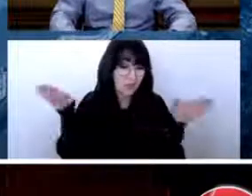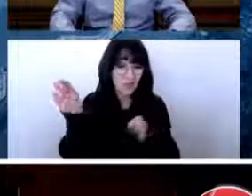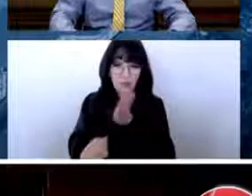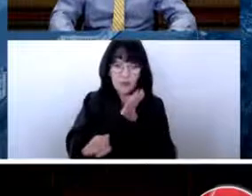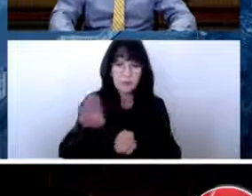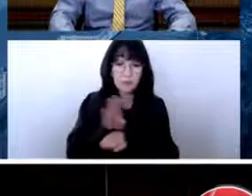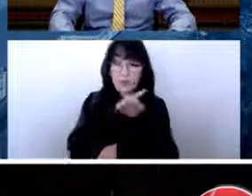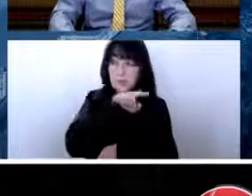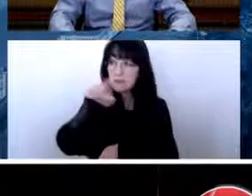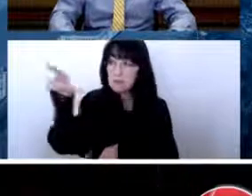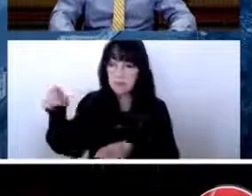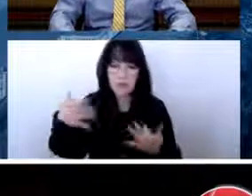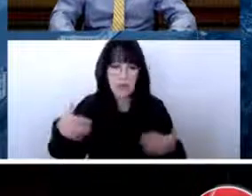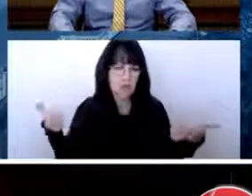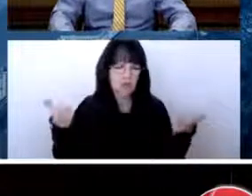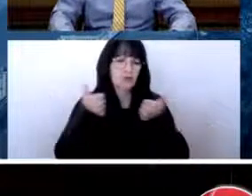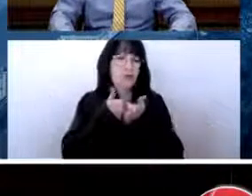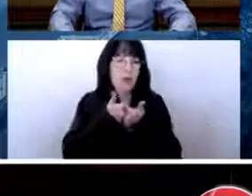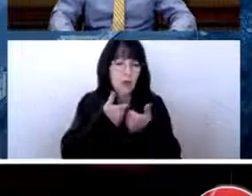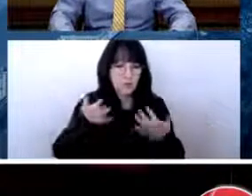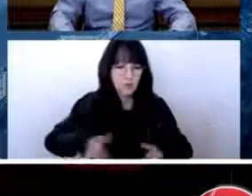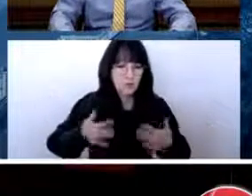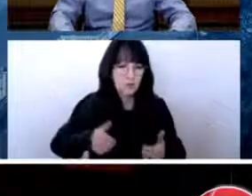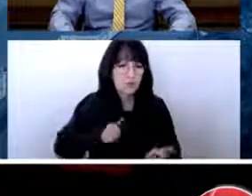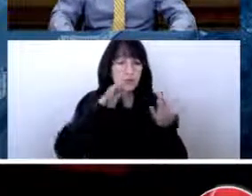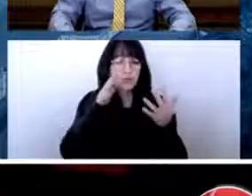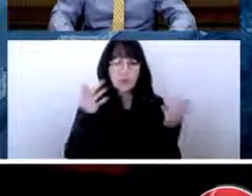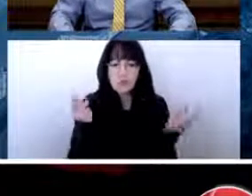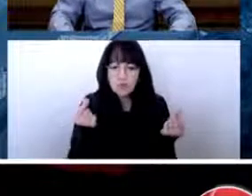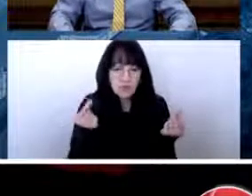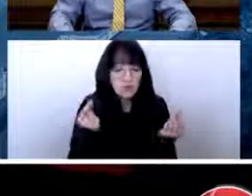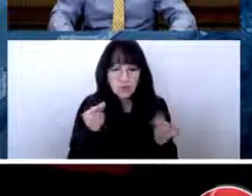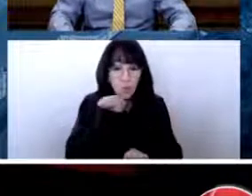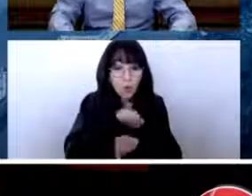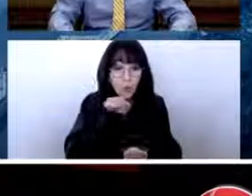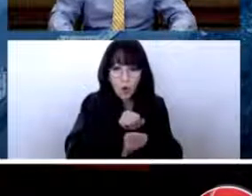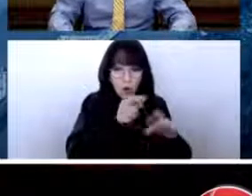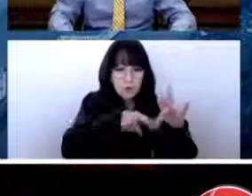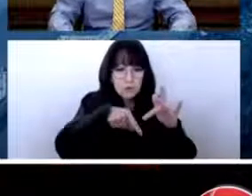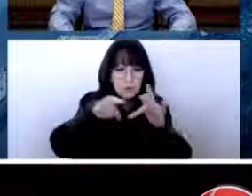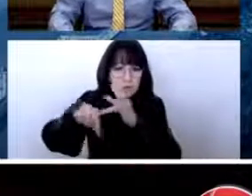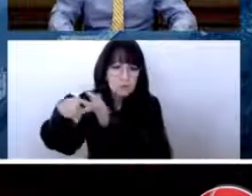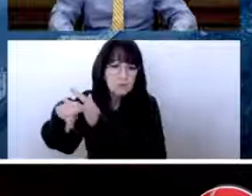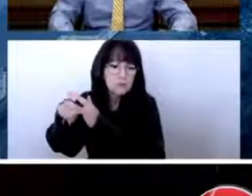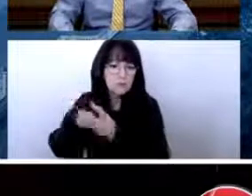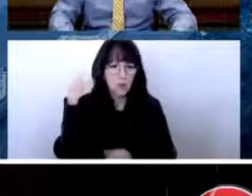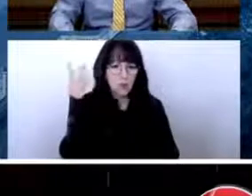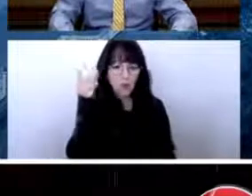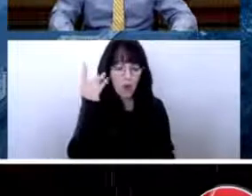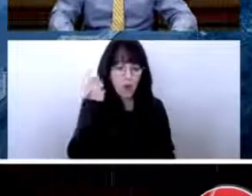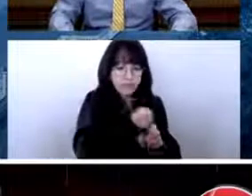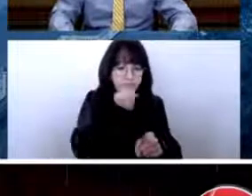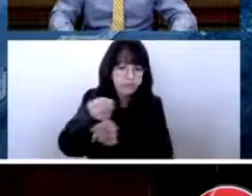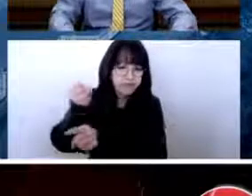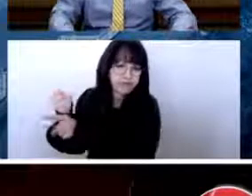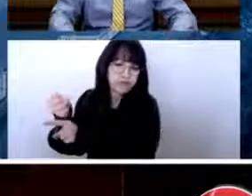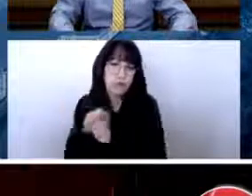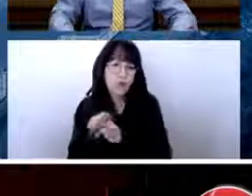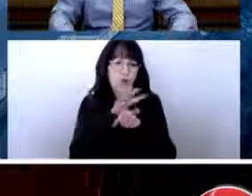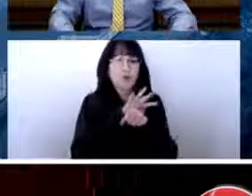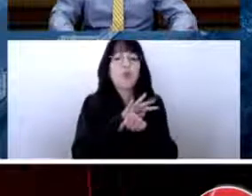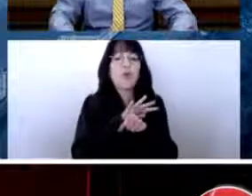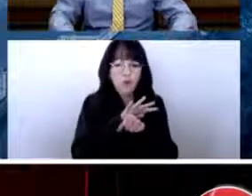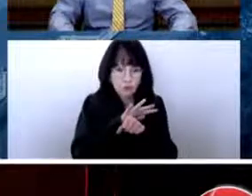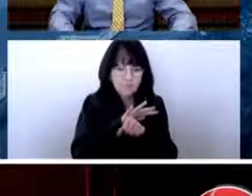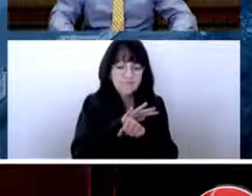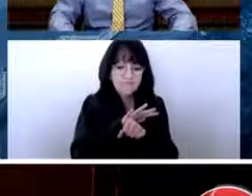are challenged with worker shortages driven by the high number of COVID-19 cases